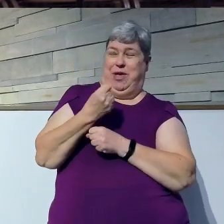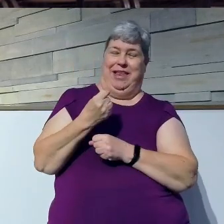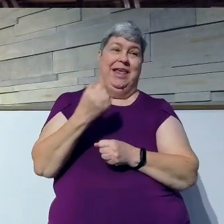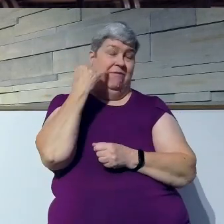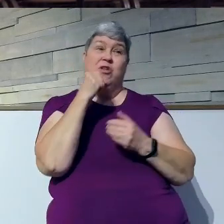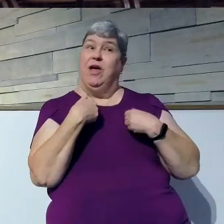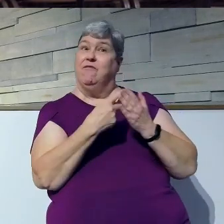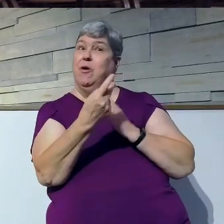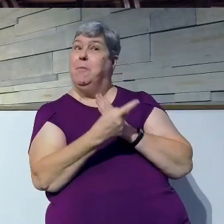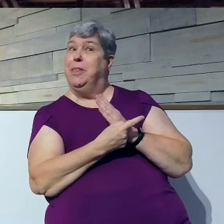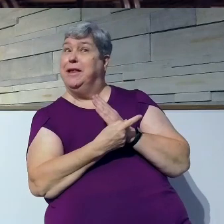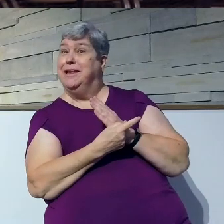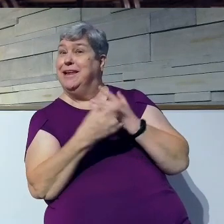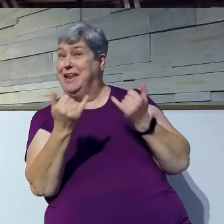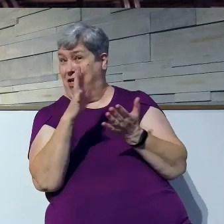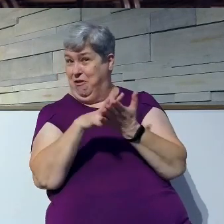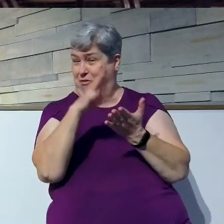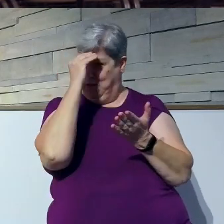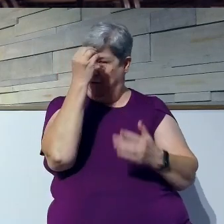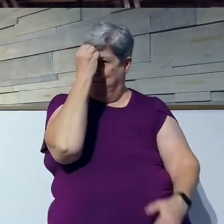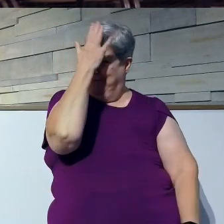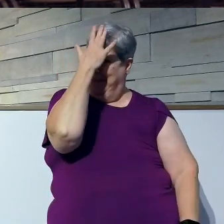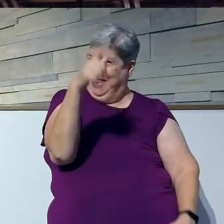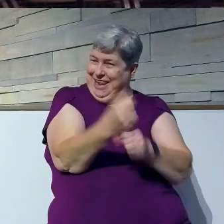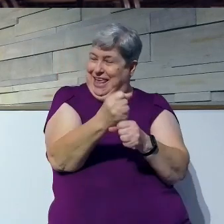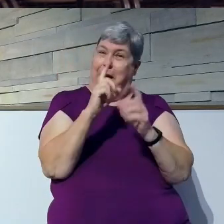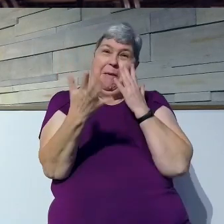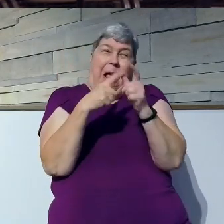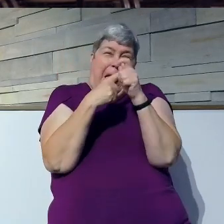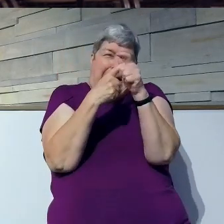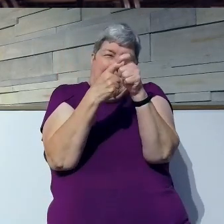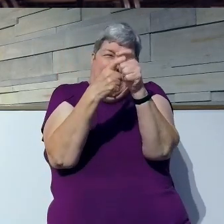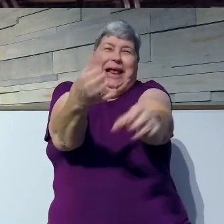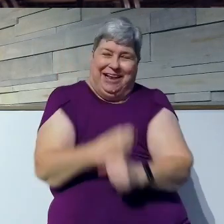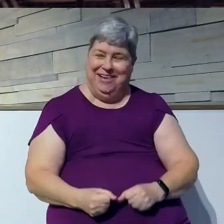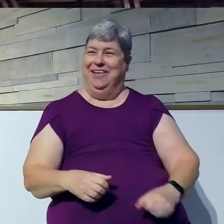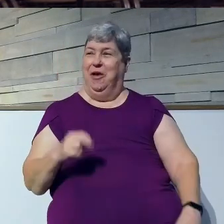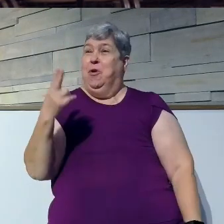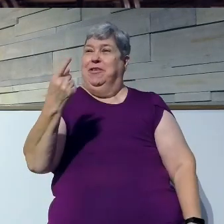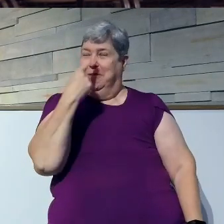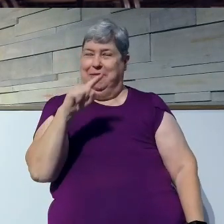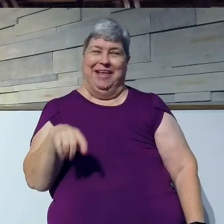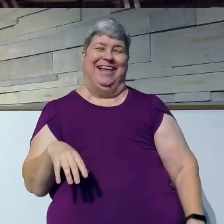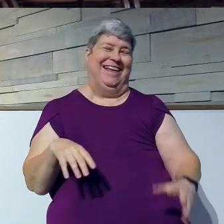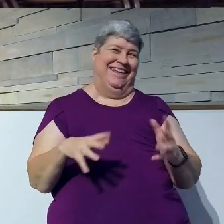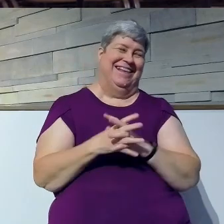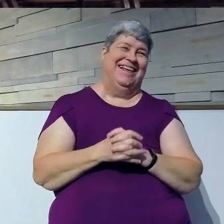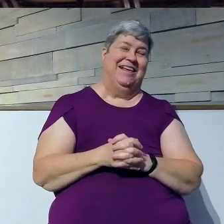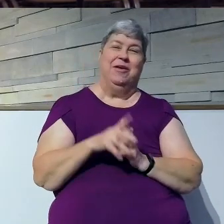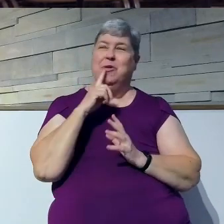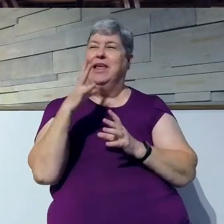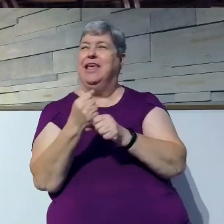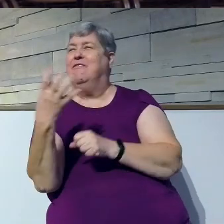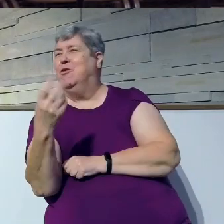have a bulletin, well, now you've learned that you need to get a bulletin, and you may want to run back there and go get one, all right? Oh, would somebody go get me a bulletin real quick? Actually,